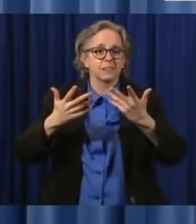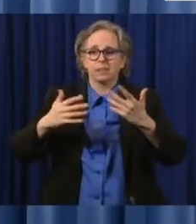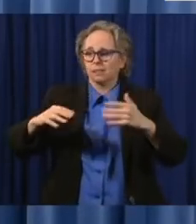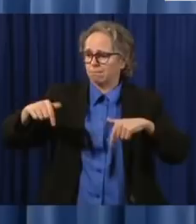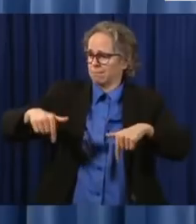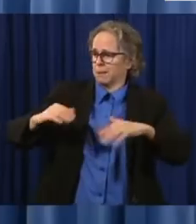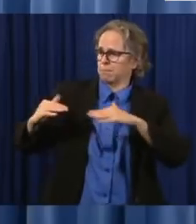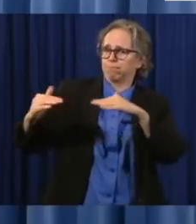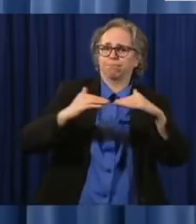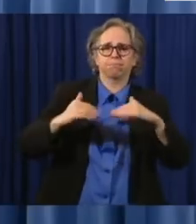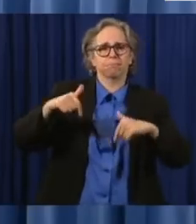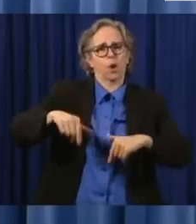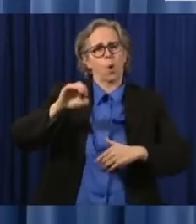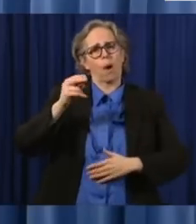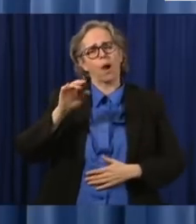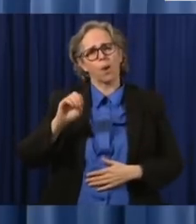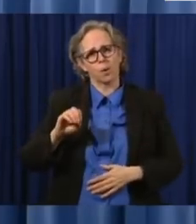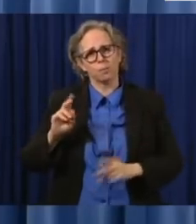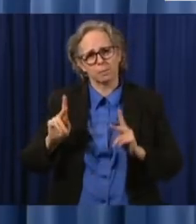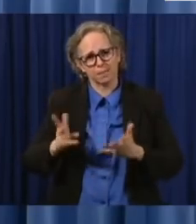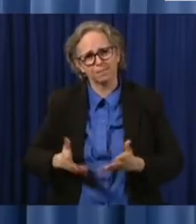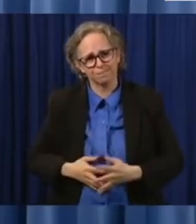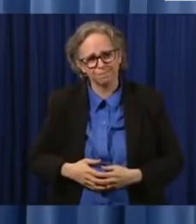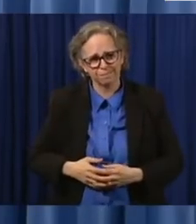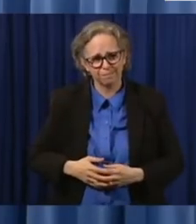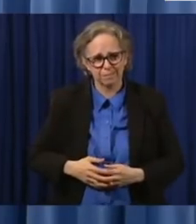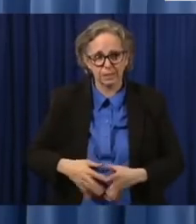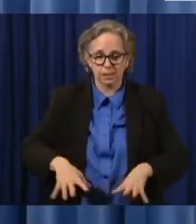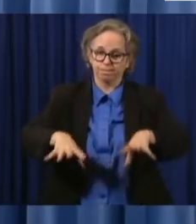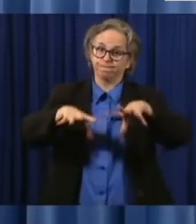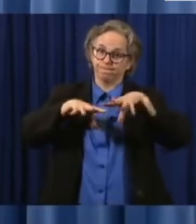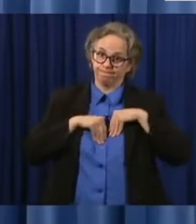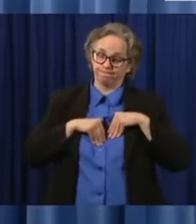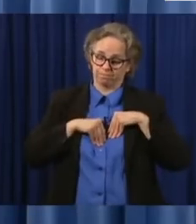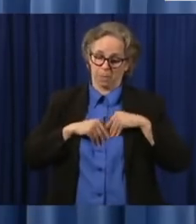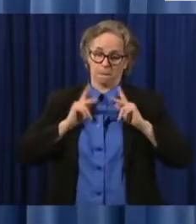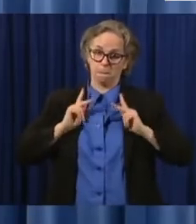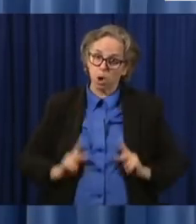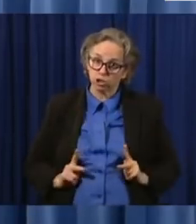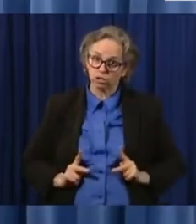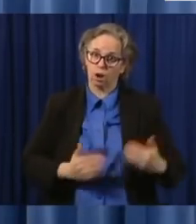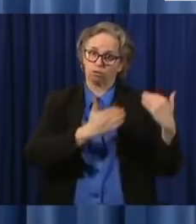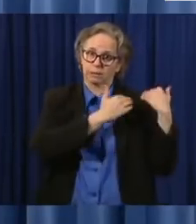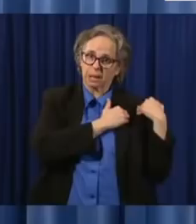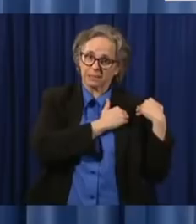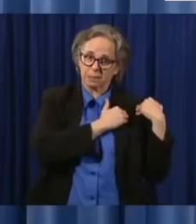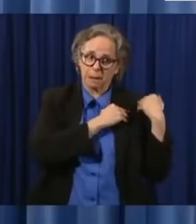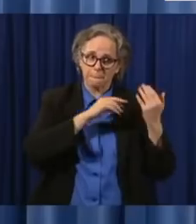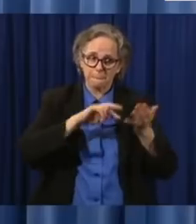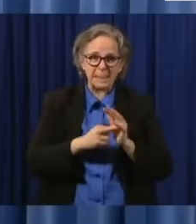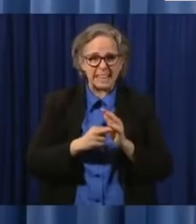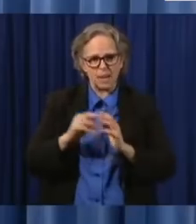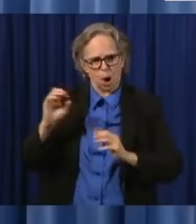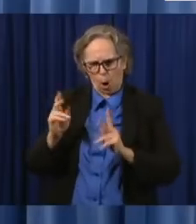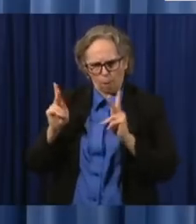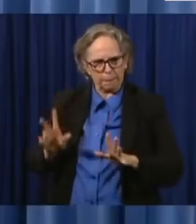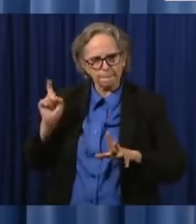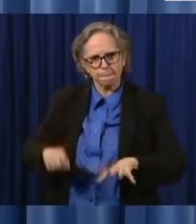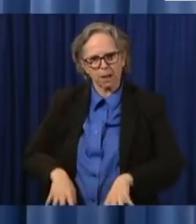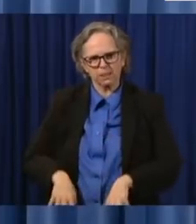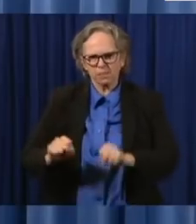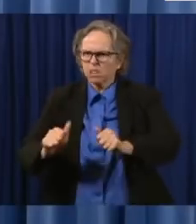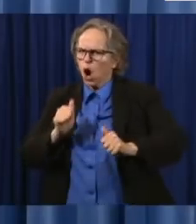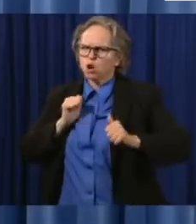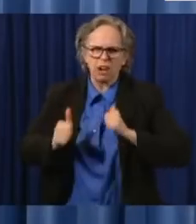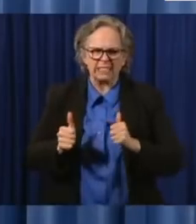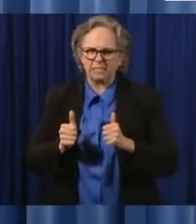personal responsibility, Ohioans are taking the most aggressive action we can against the virus. We